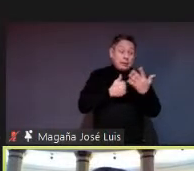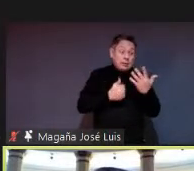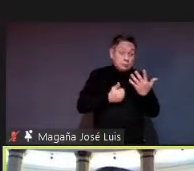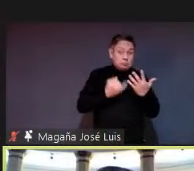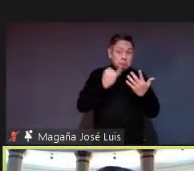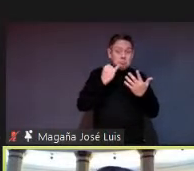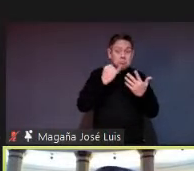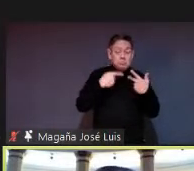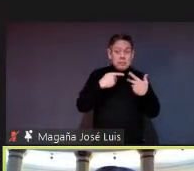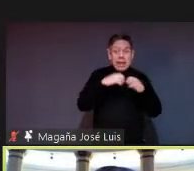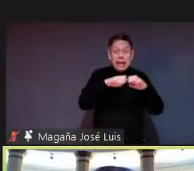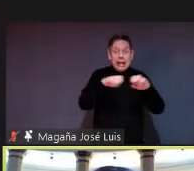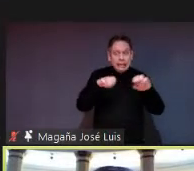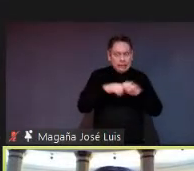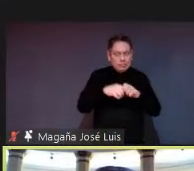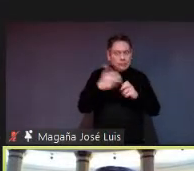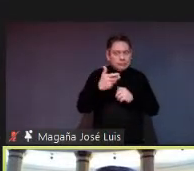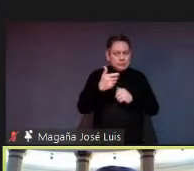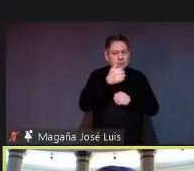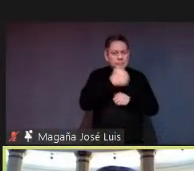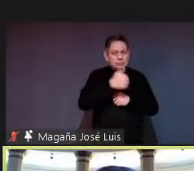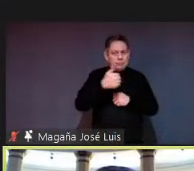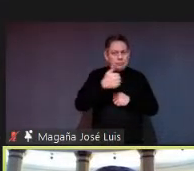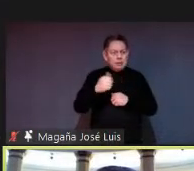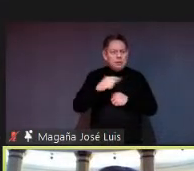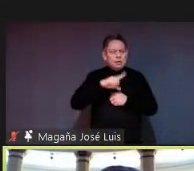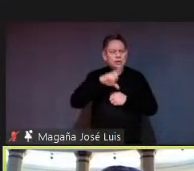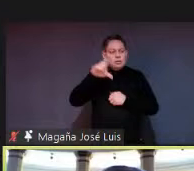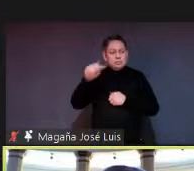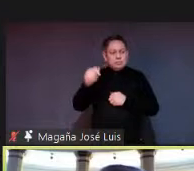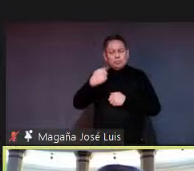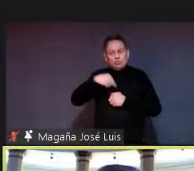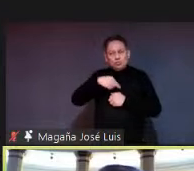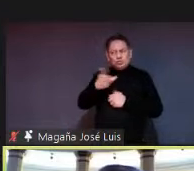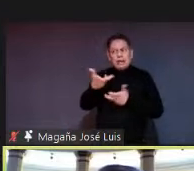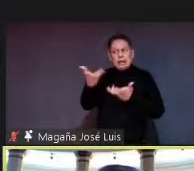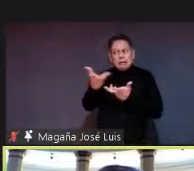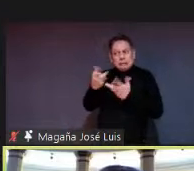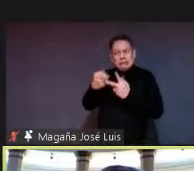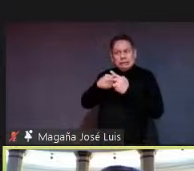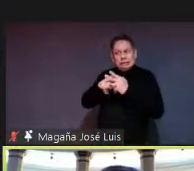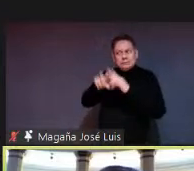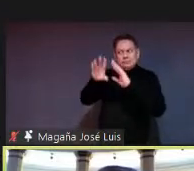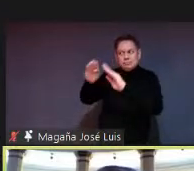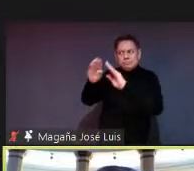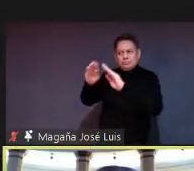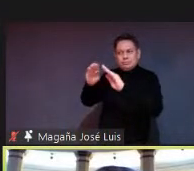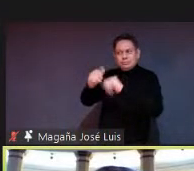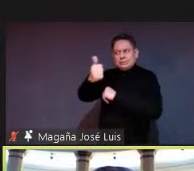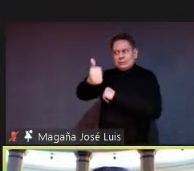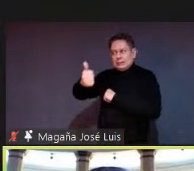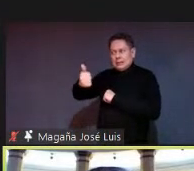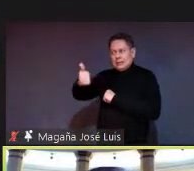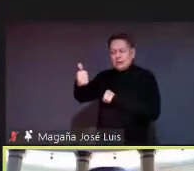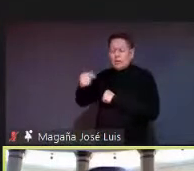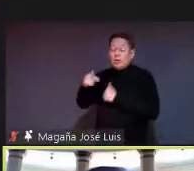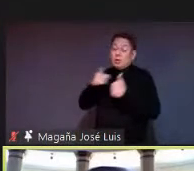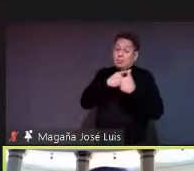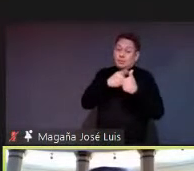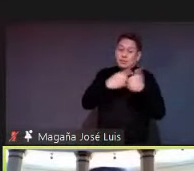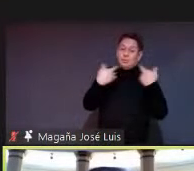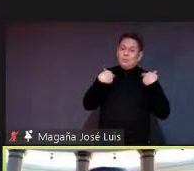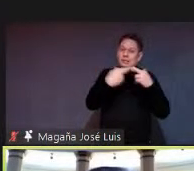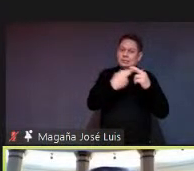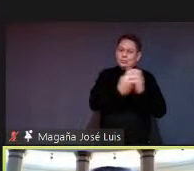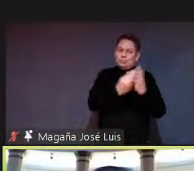get together so that we can have multidisciplinary teams. We are at the stage of implementing our